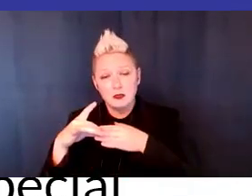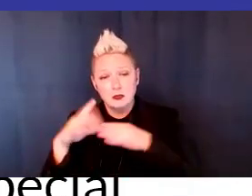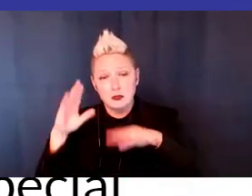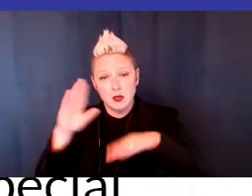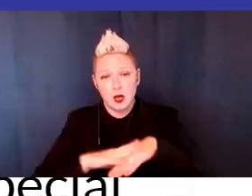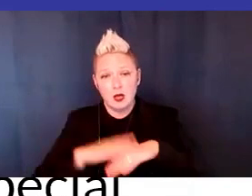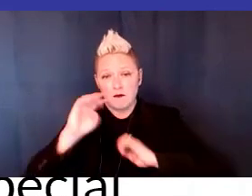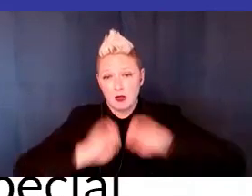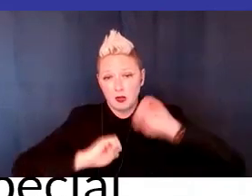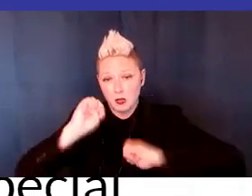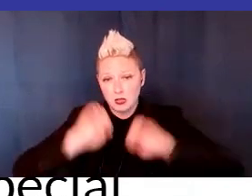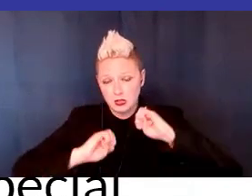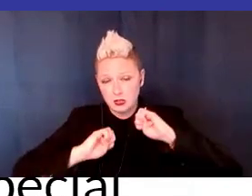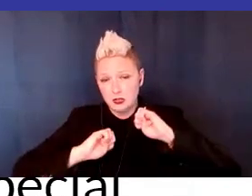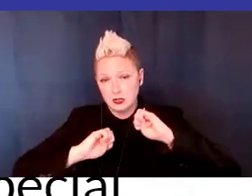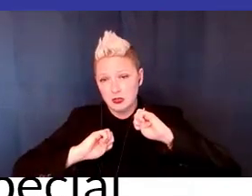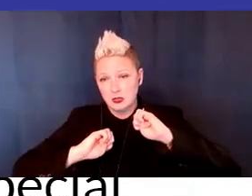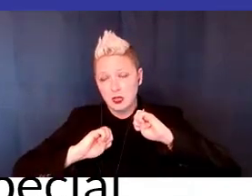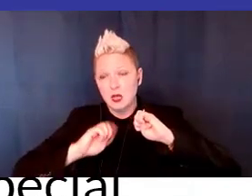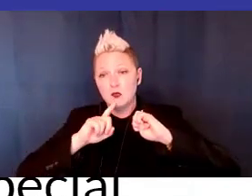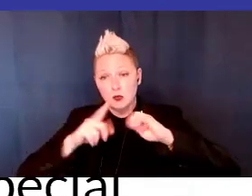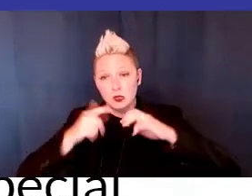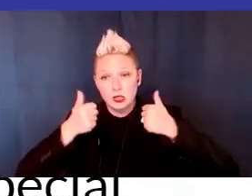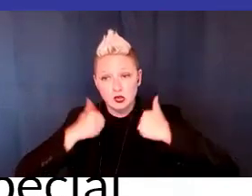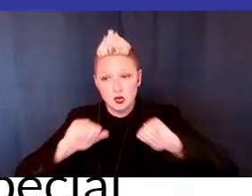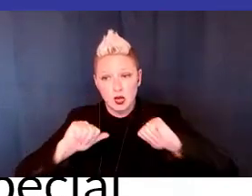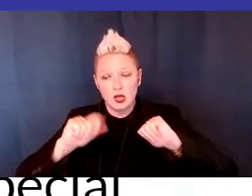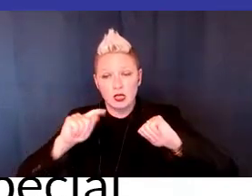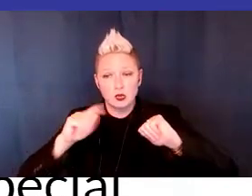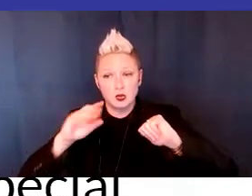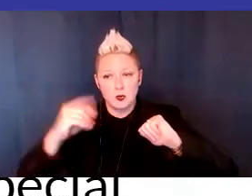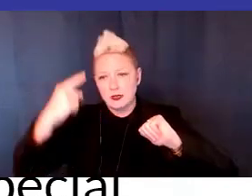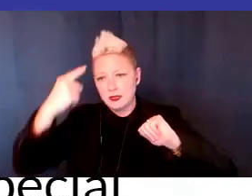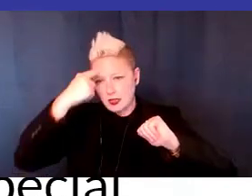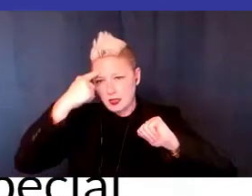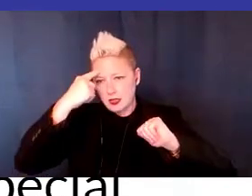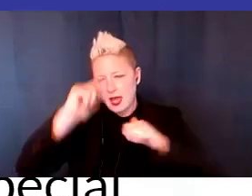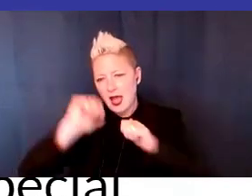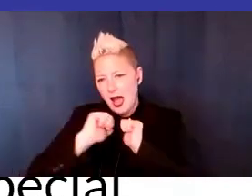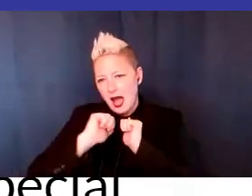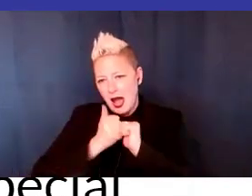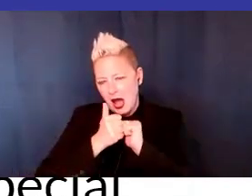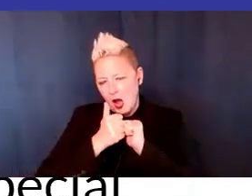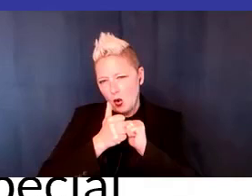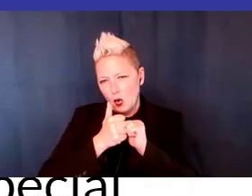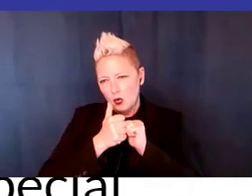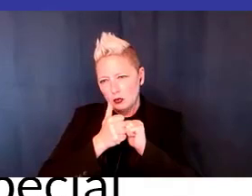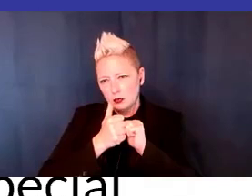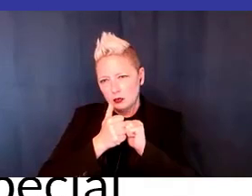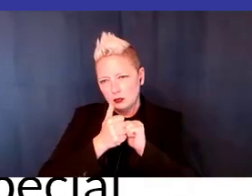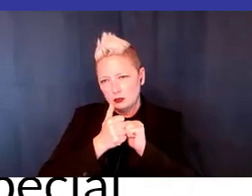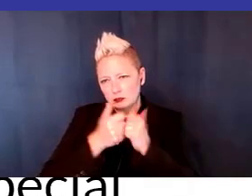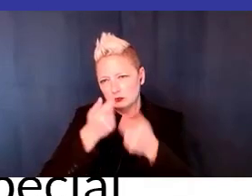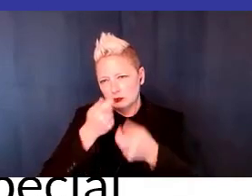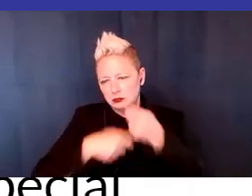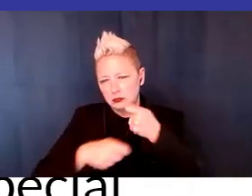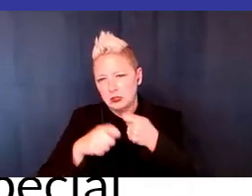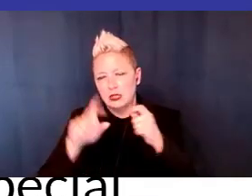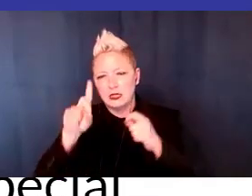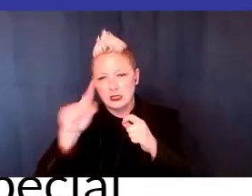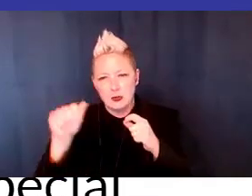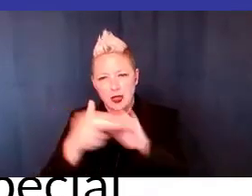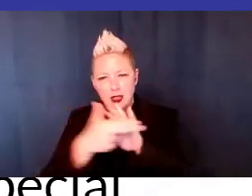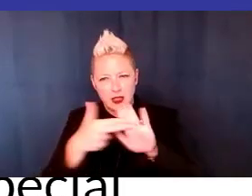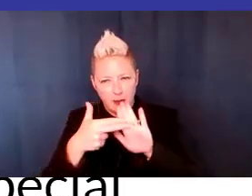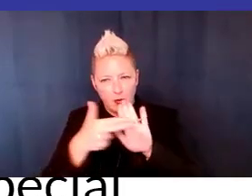evaluation and really try to think about how are we going to move away from a disability category label-based